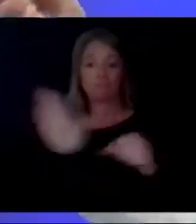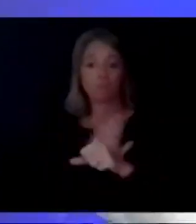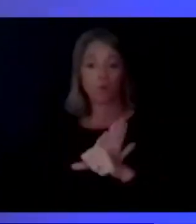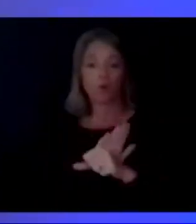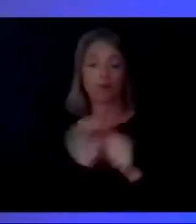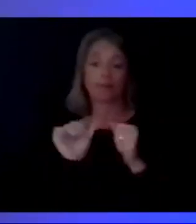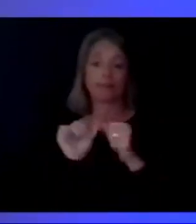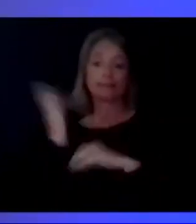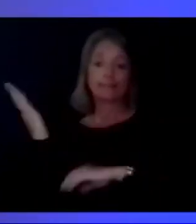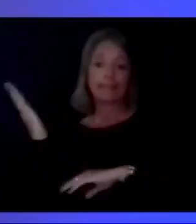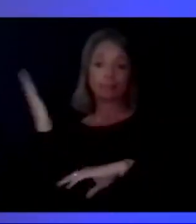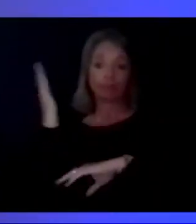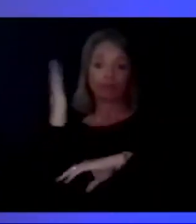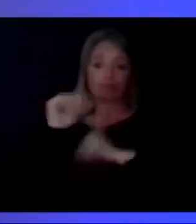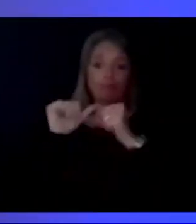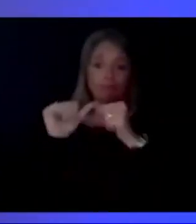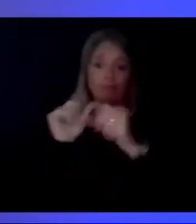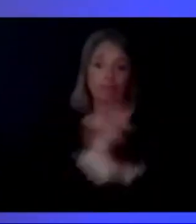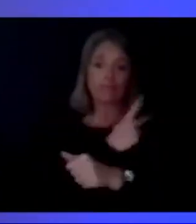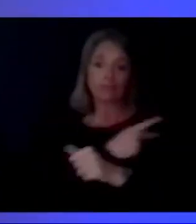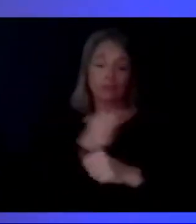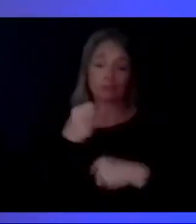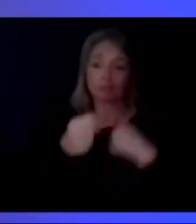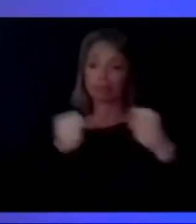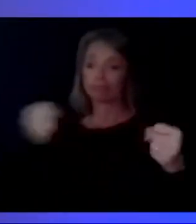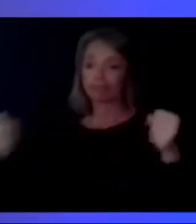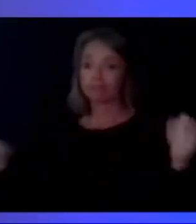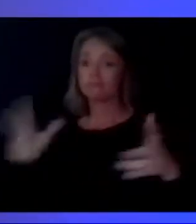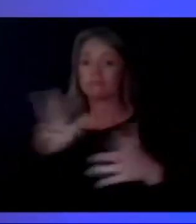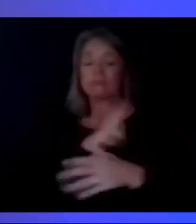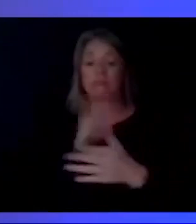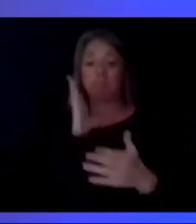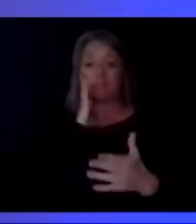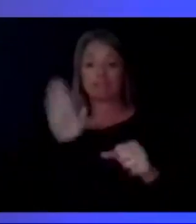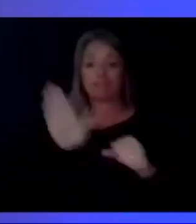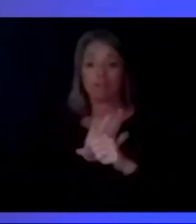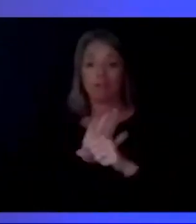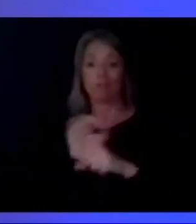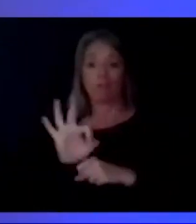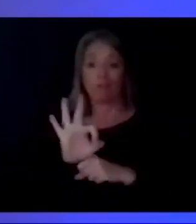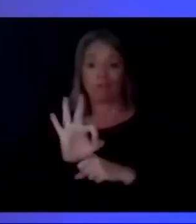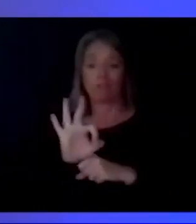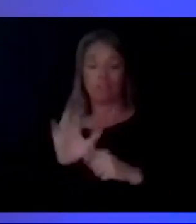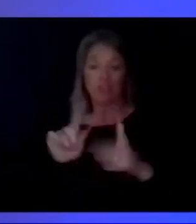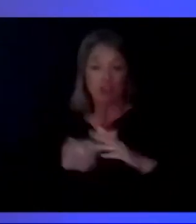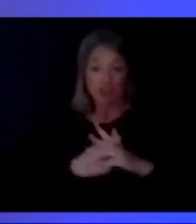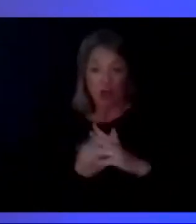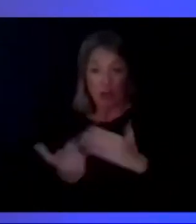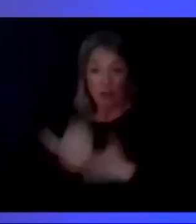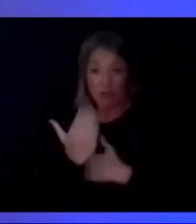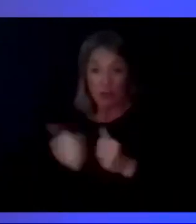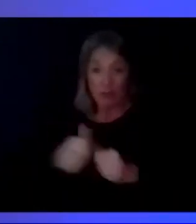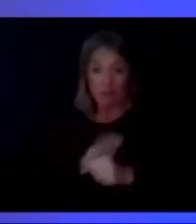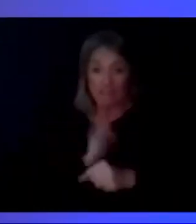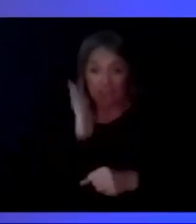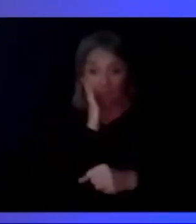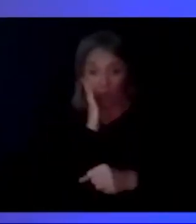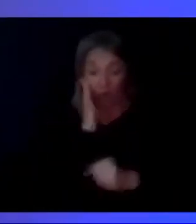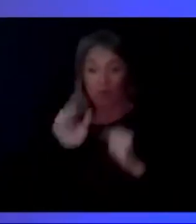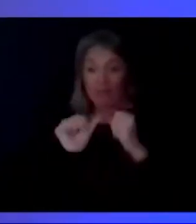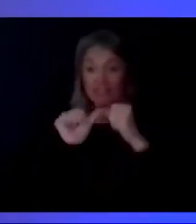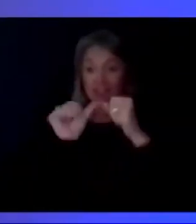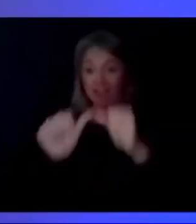the patients come in, the beds fill up. But we're starting off with our beds already full, so as the day goes along now, during the